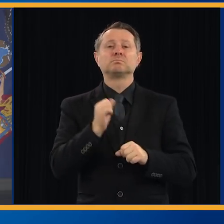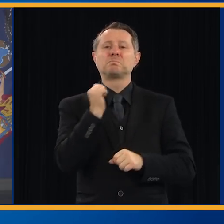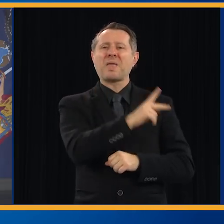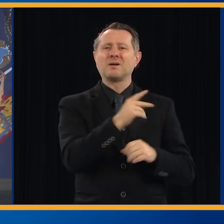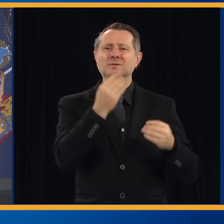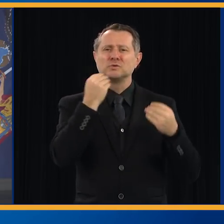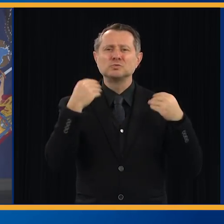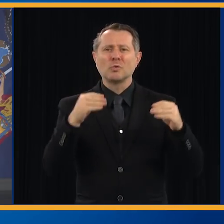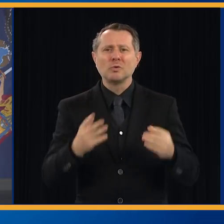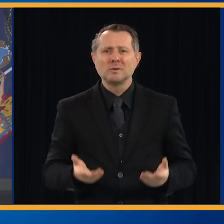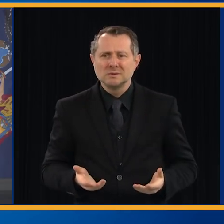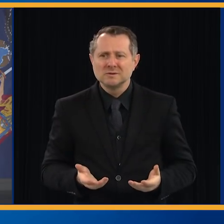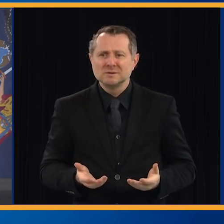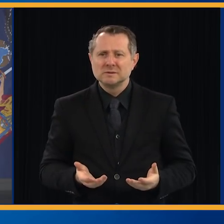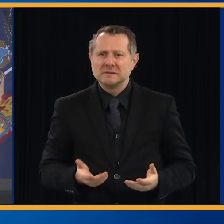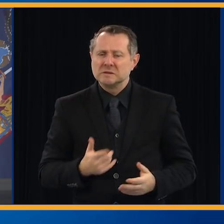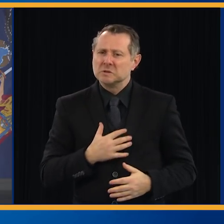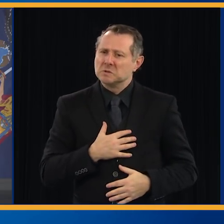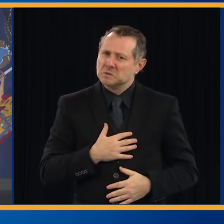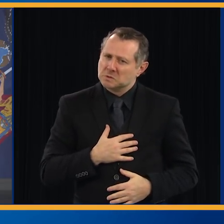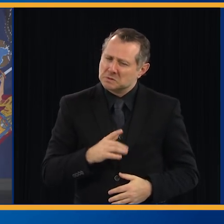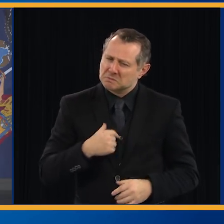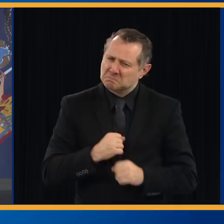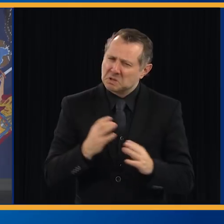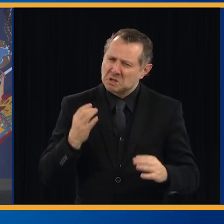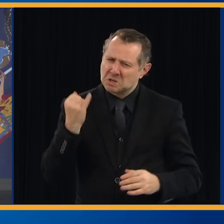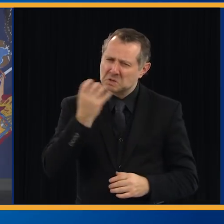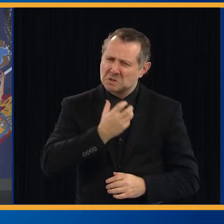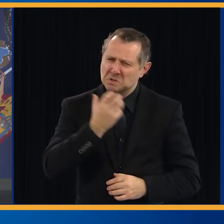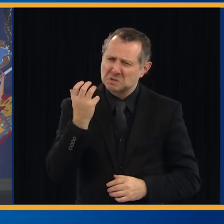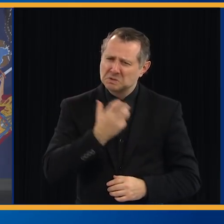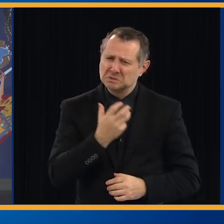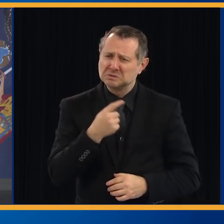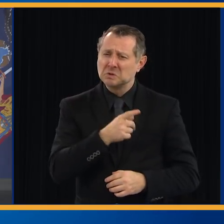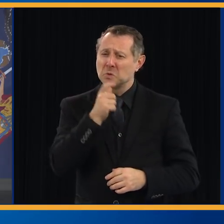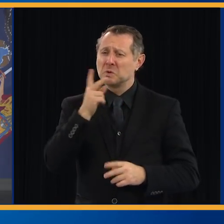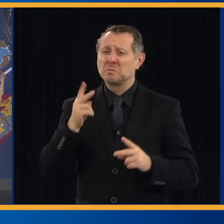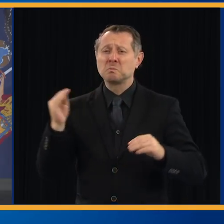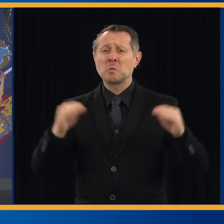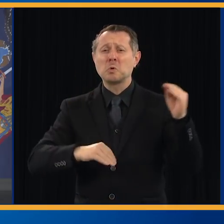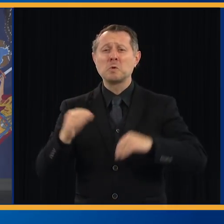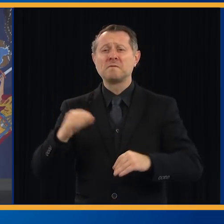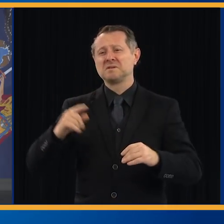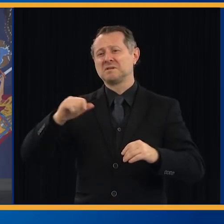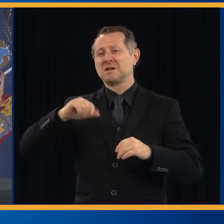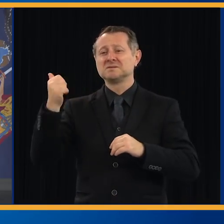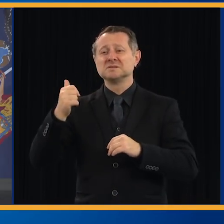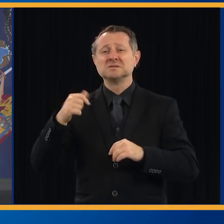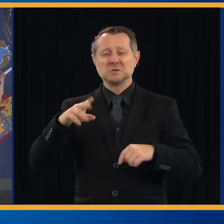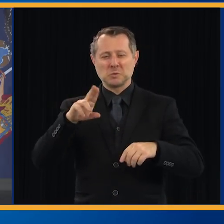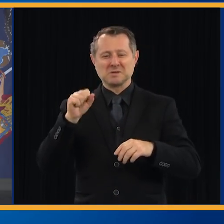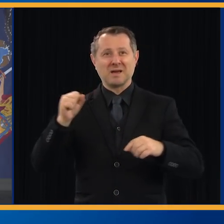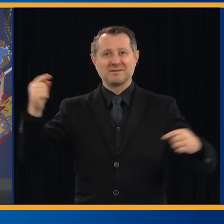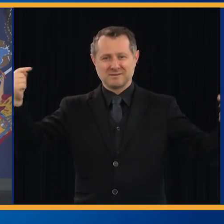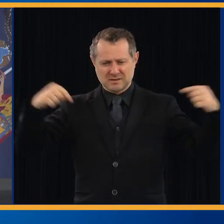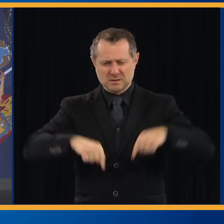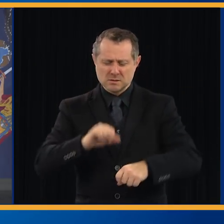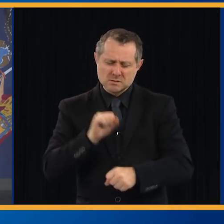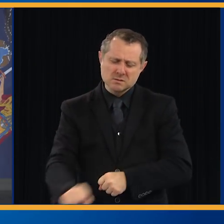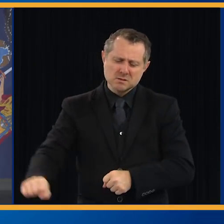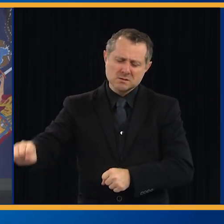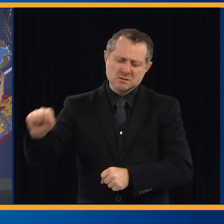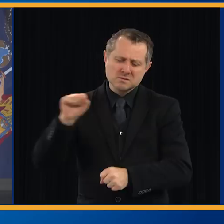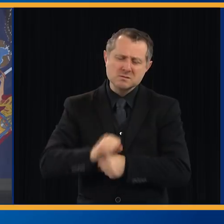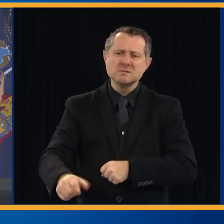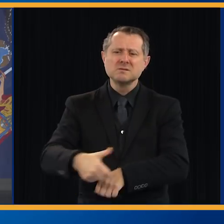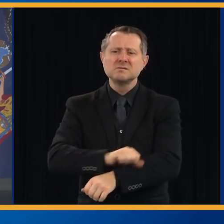You think of how our immigrants work in this country, and wherever the immigrants